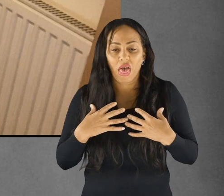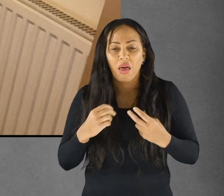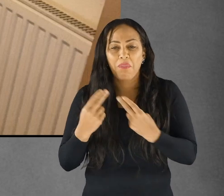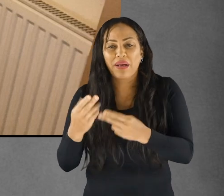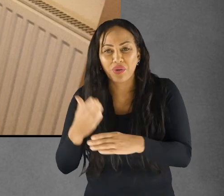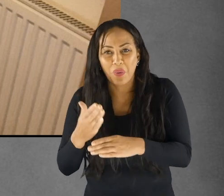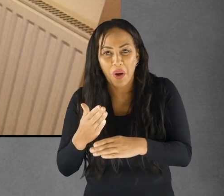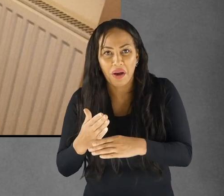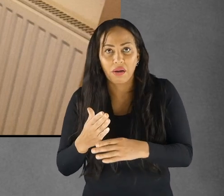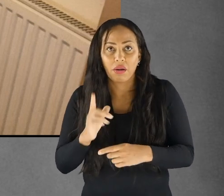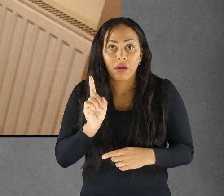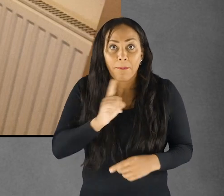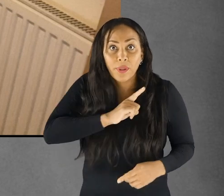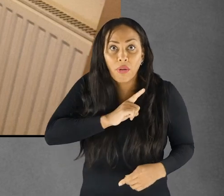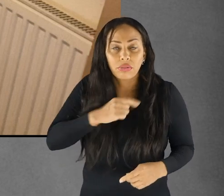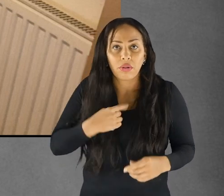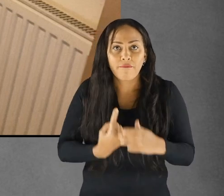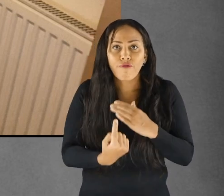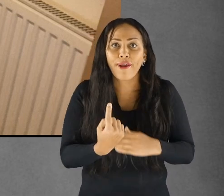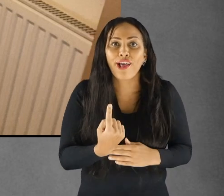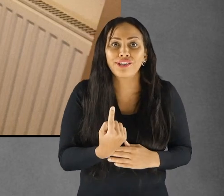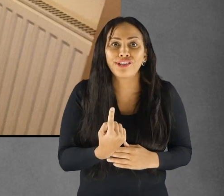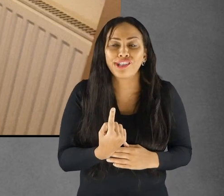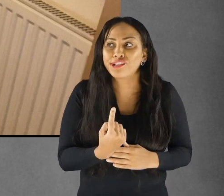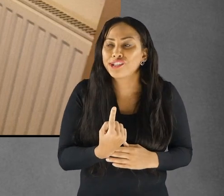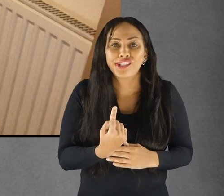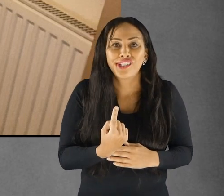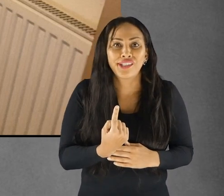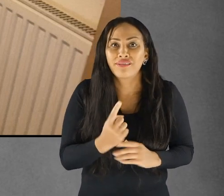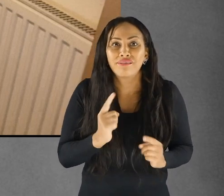not permit it, because as a freelancer, if one doesn't